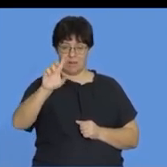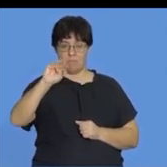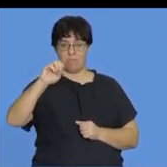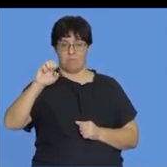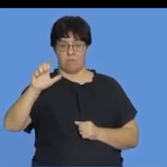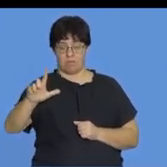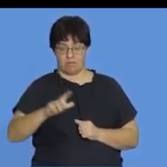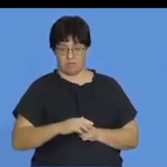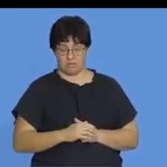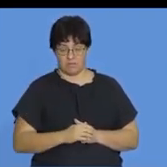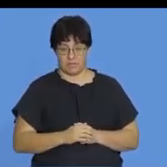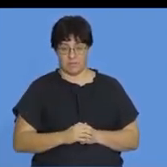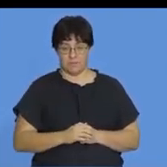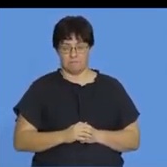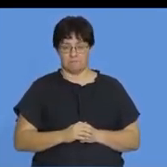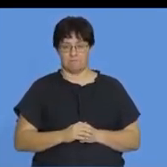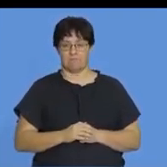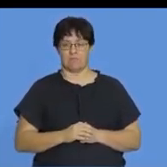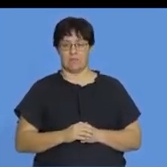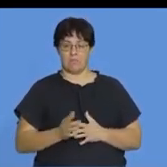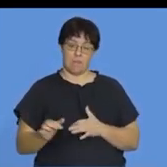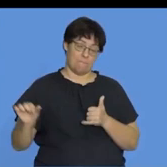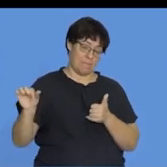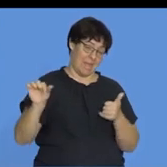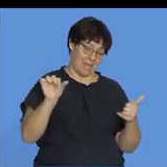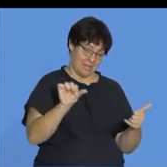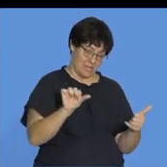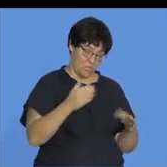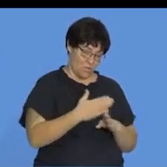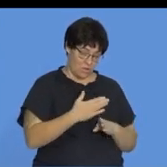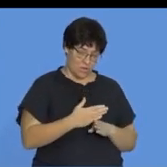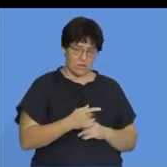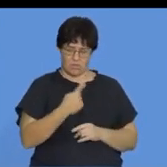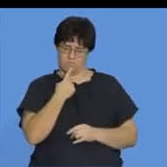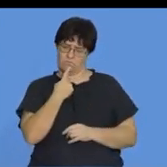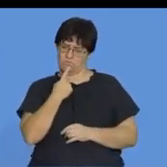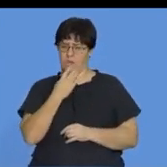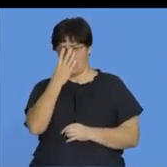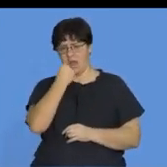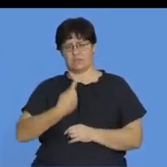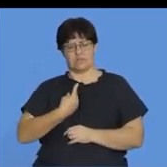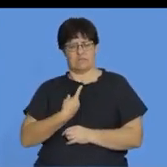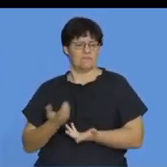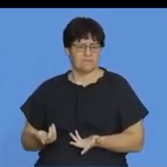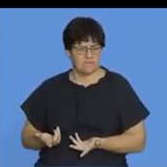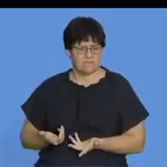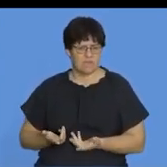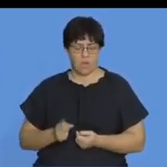0.047 moles, okay? Now, if we work backwards, we'd ask ourselves that